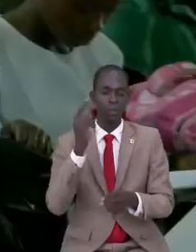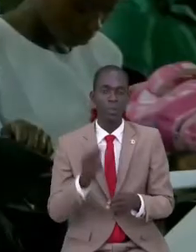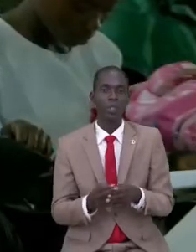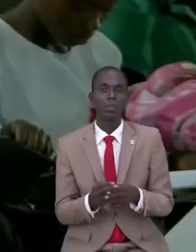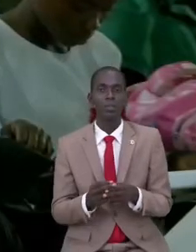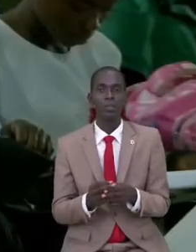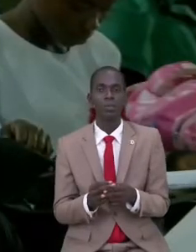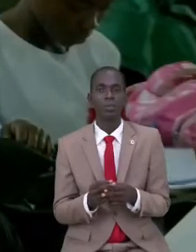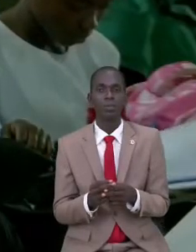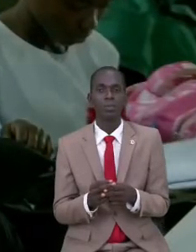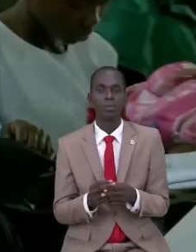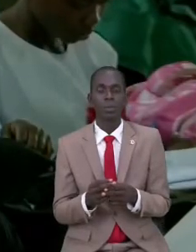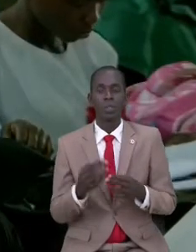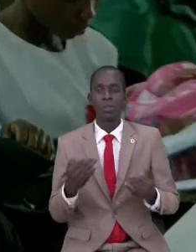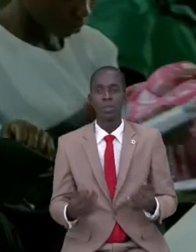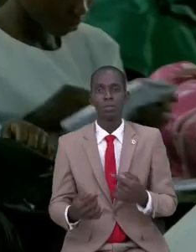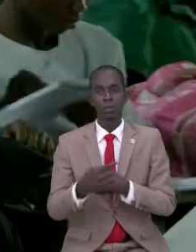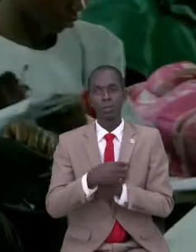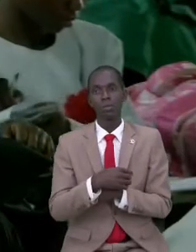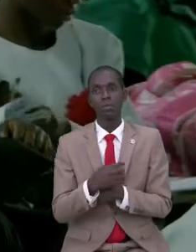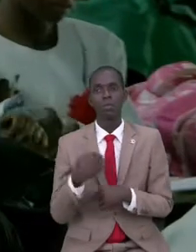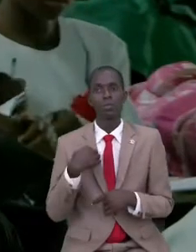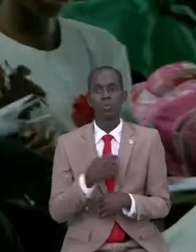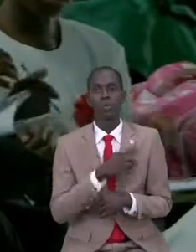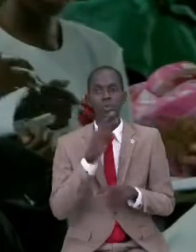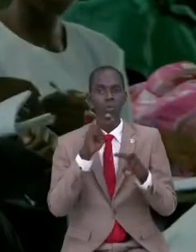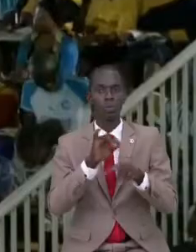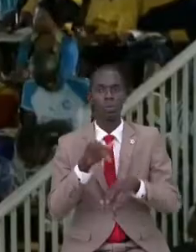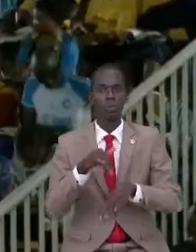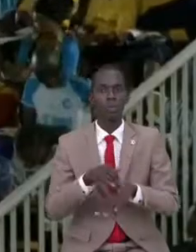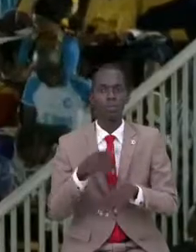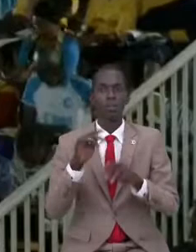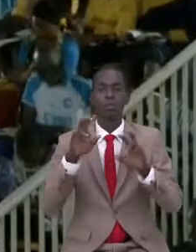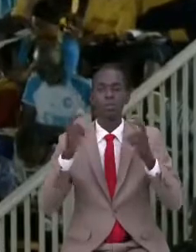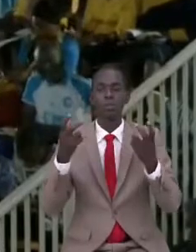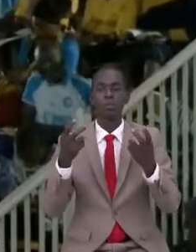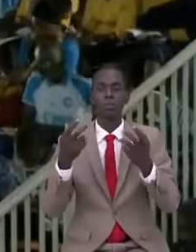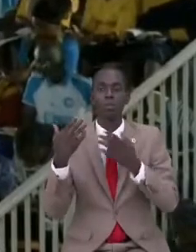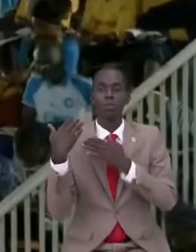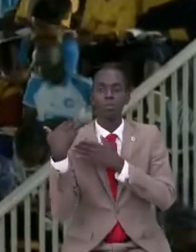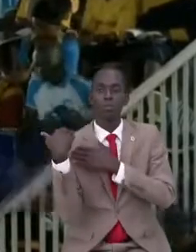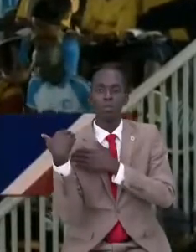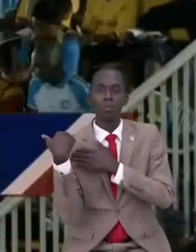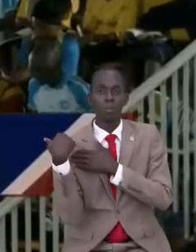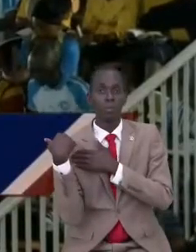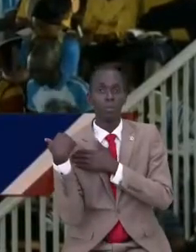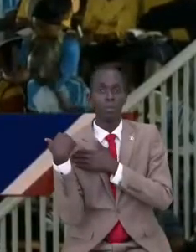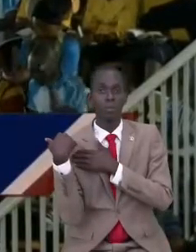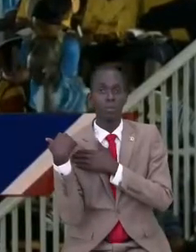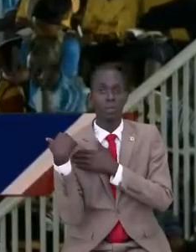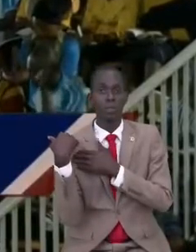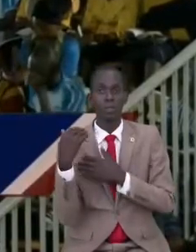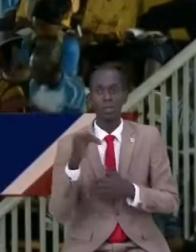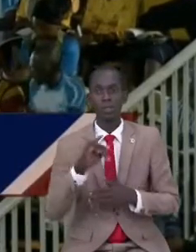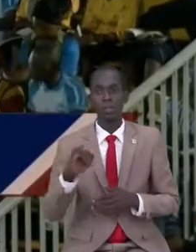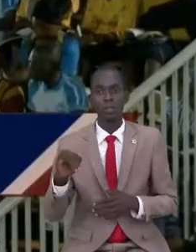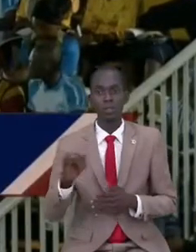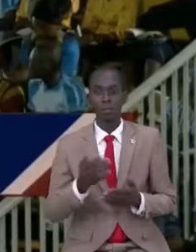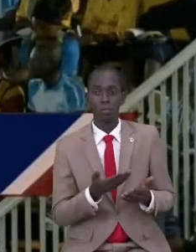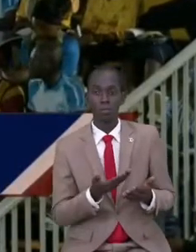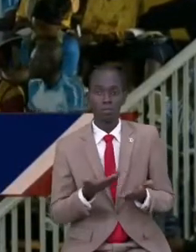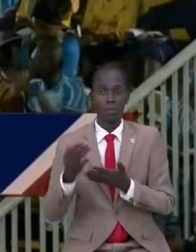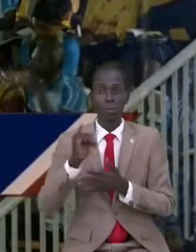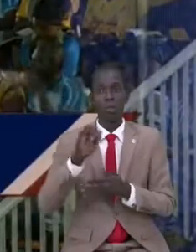name. Today we're looking at bearing others' burdens by the spirit